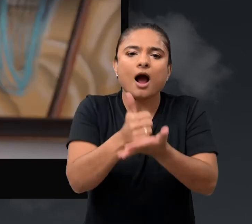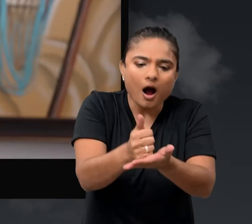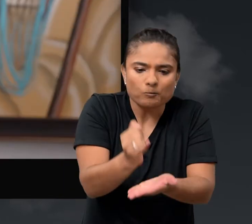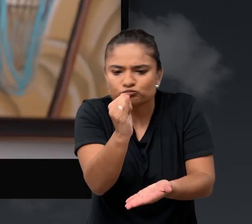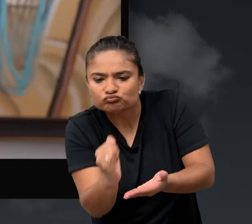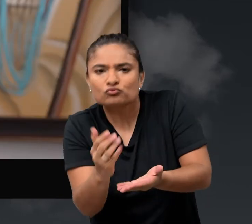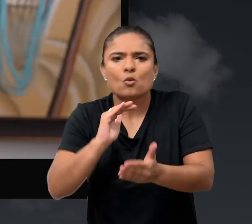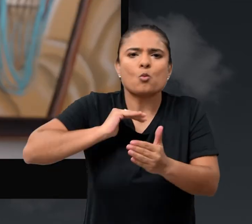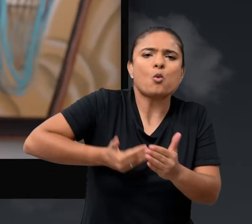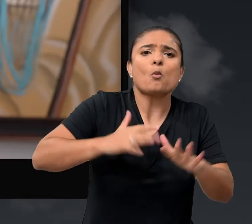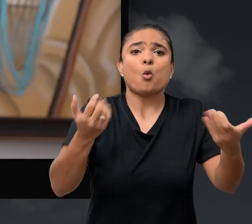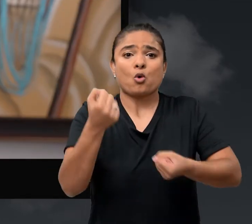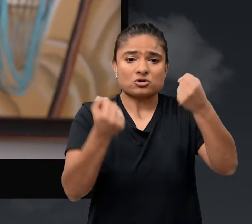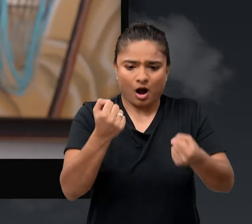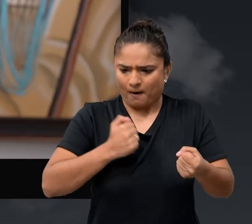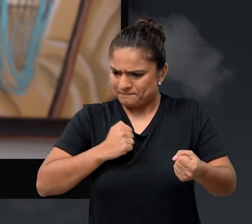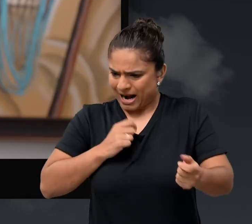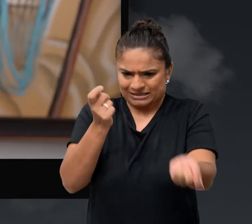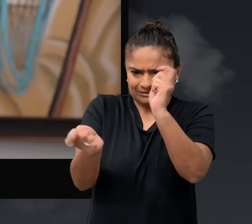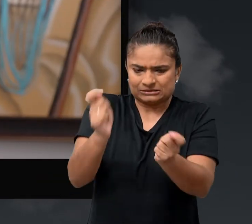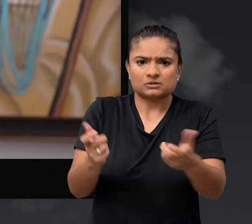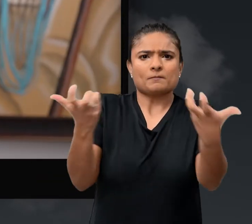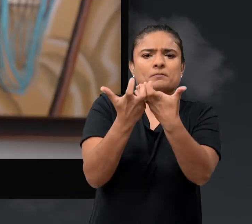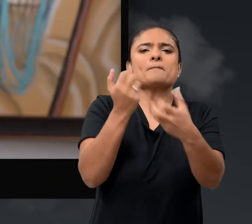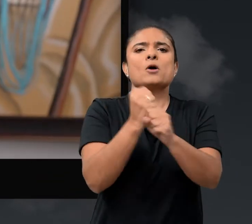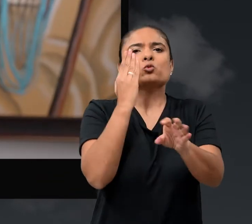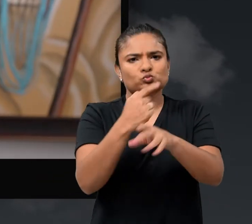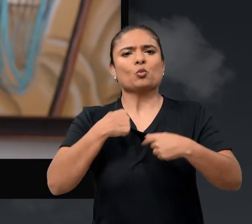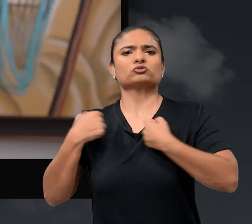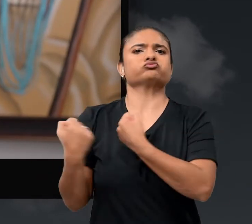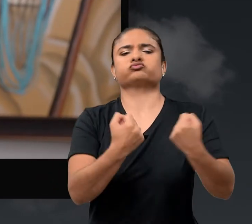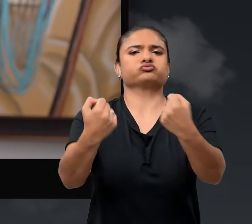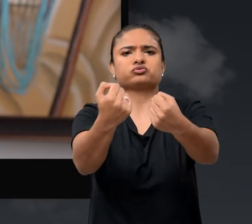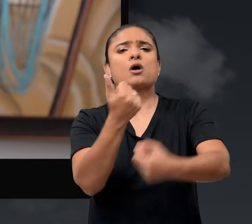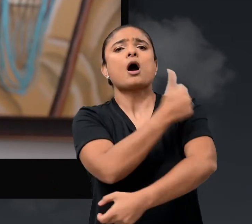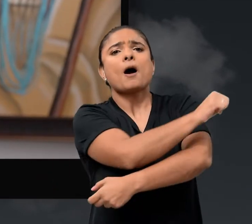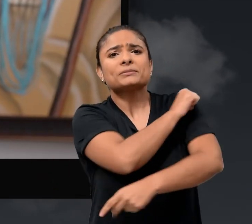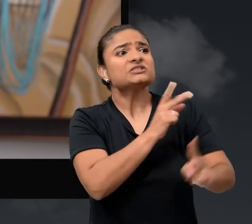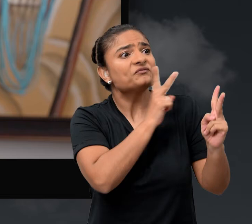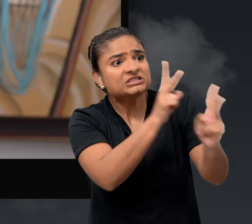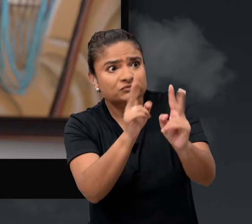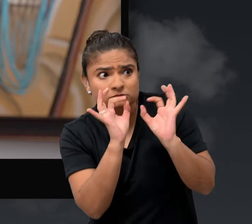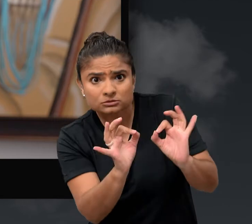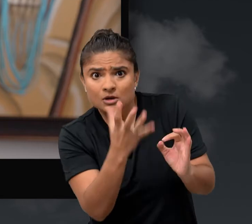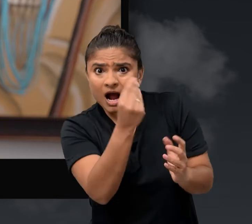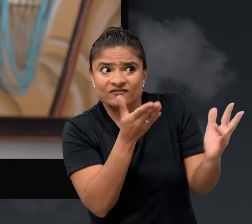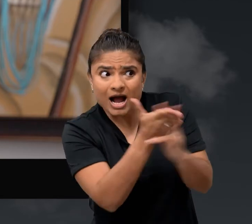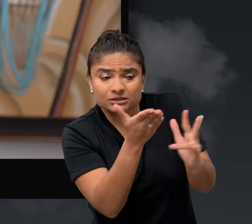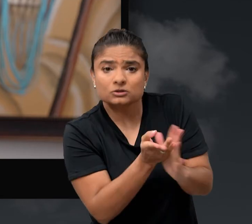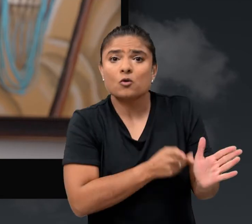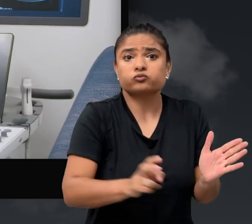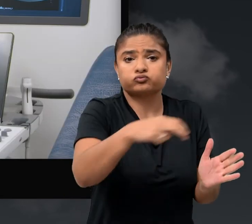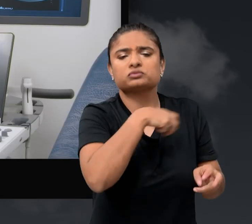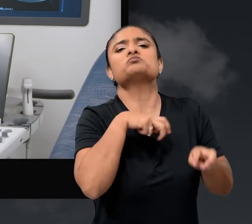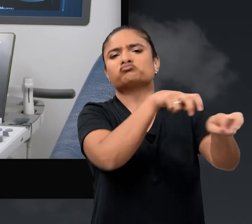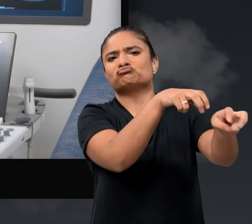still drive my own car. I still continue going around the hospital. As long as there's access, I can get in and